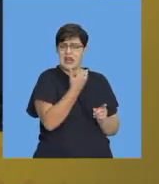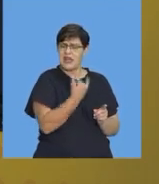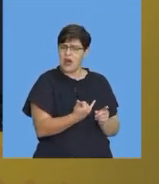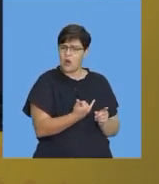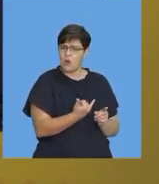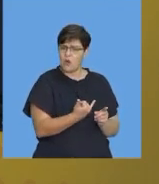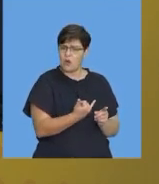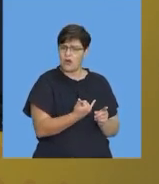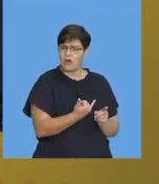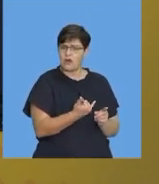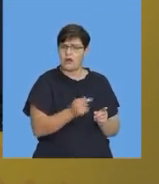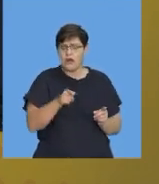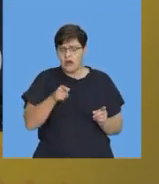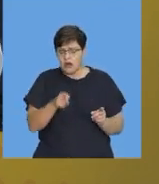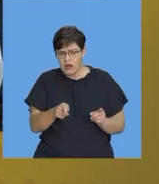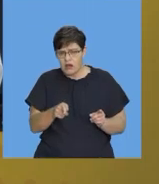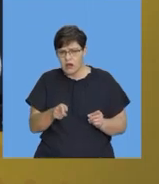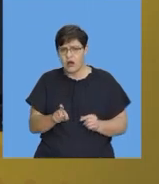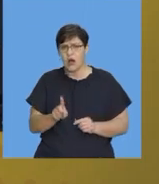for